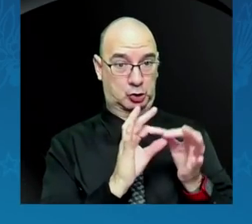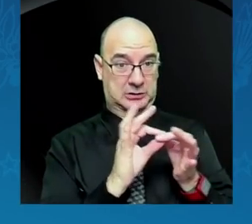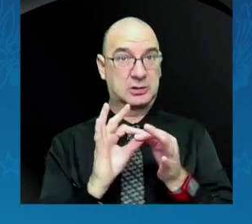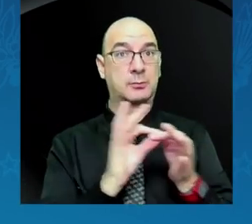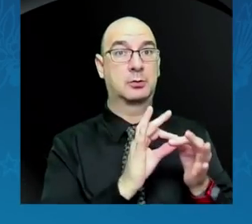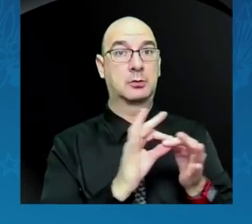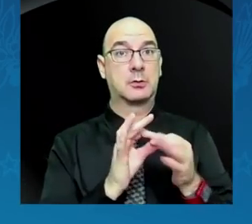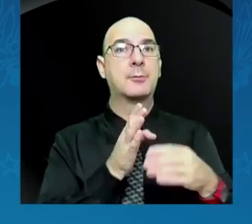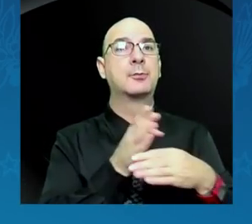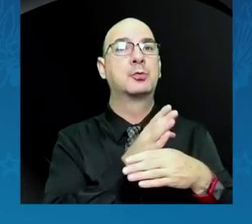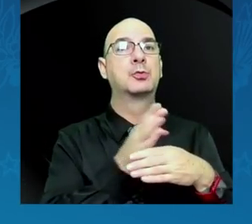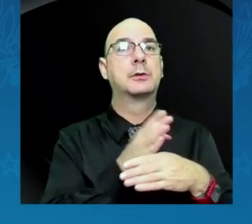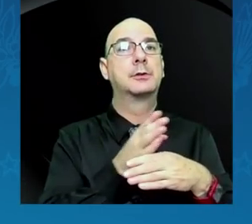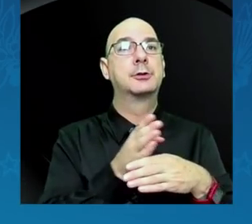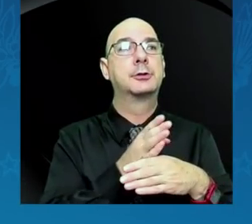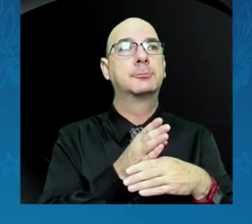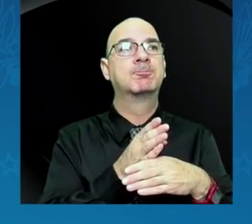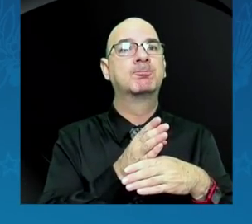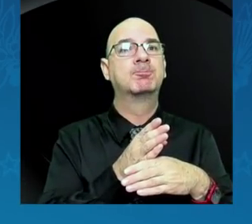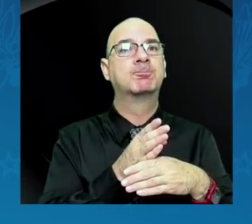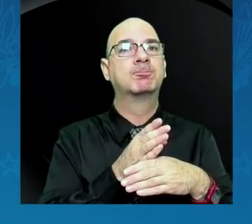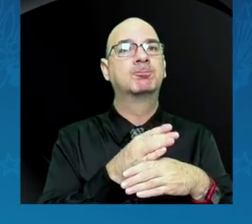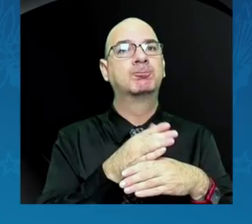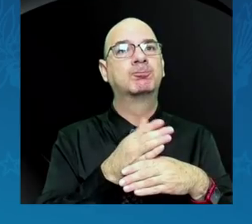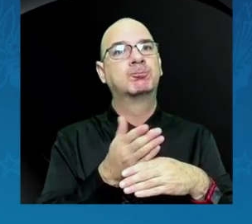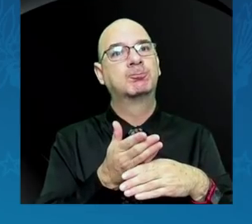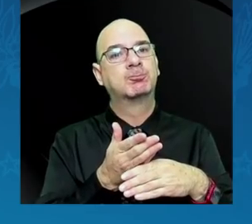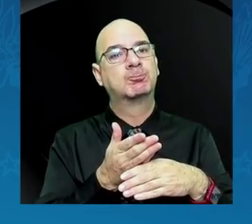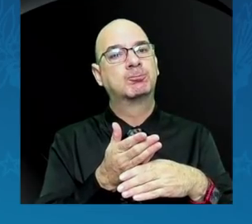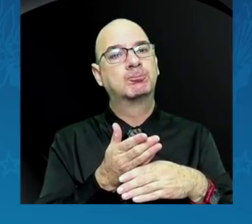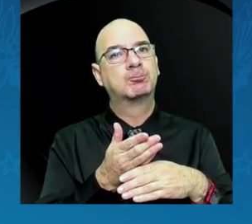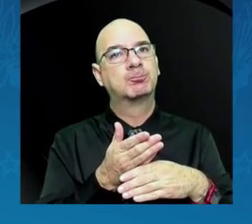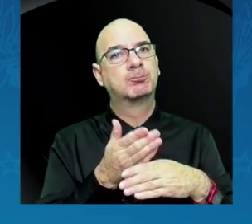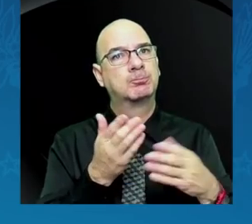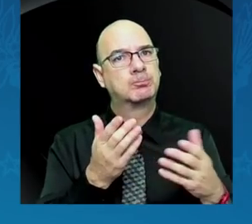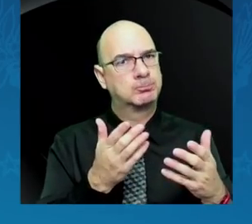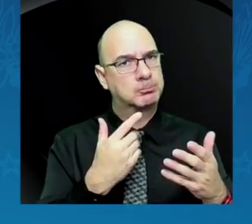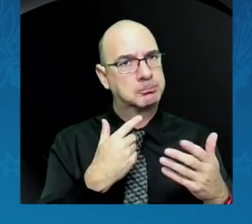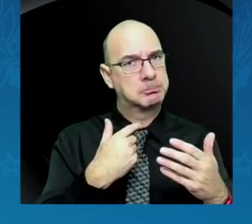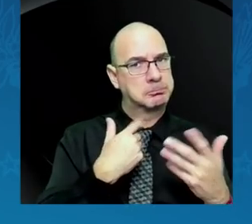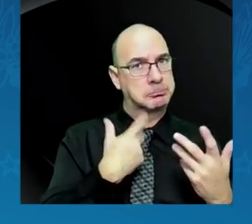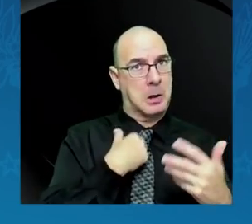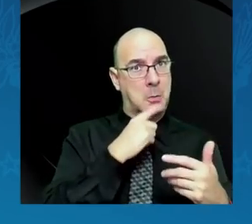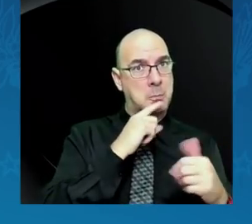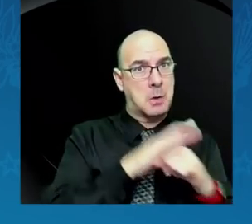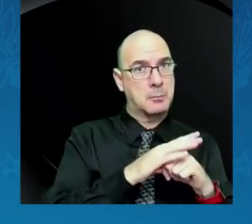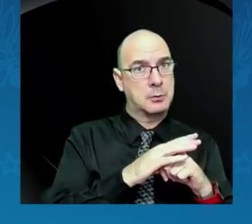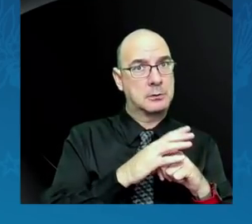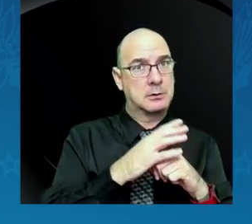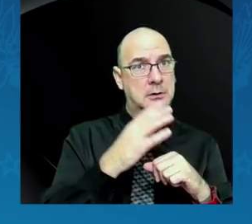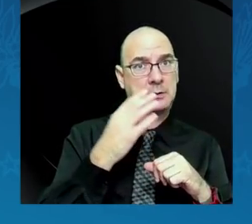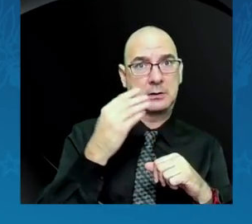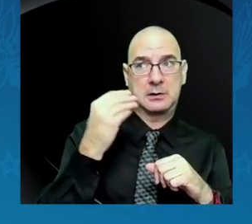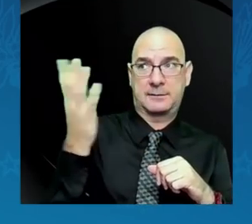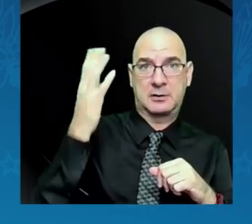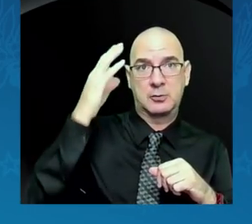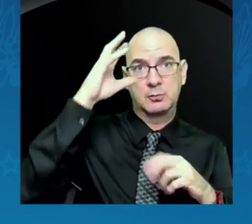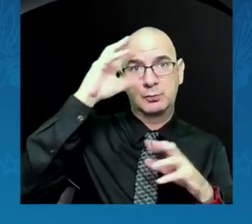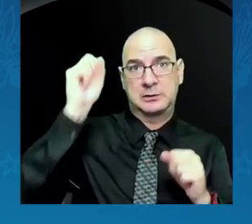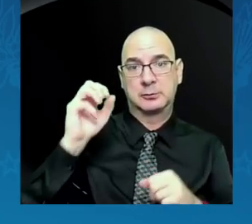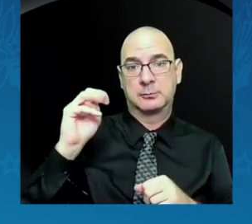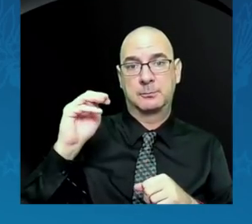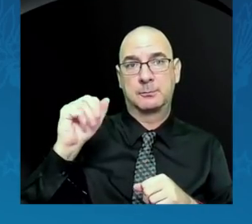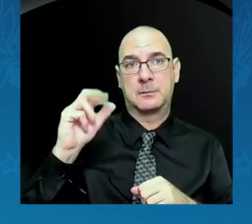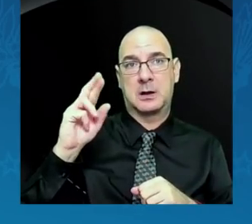Paris and Washington during your trip? Which guarantees did you give to Mr. Macron to avoid such a crisis could happen again in the